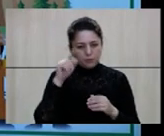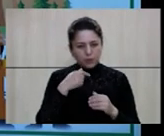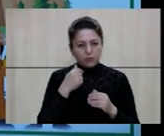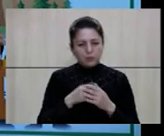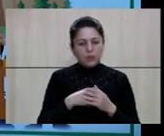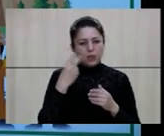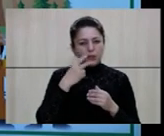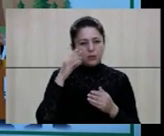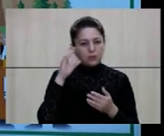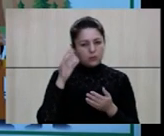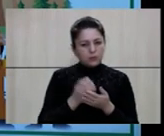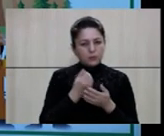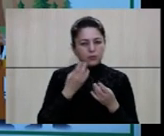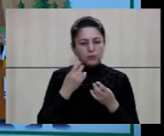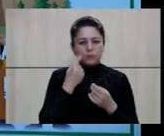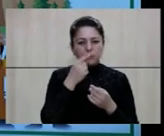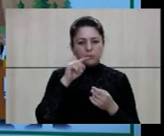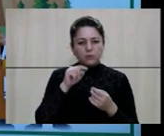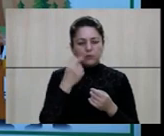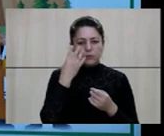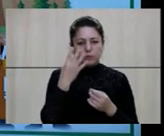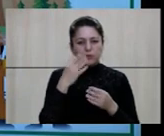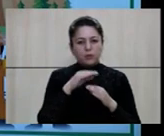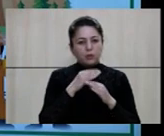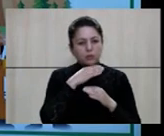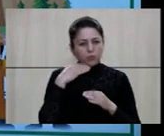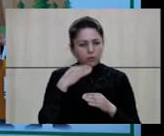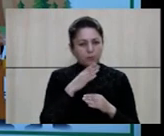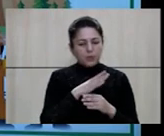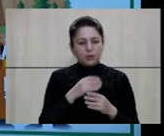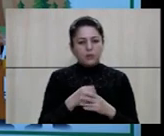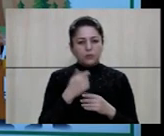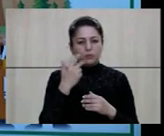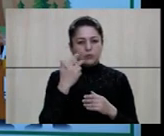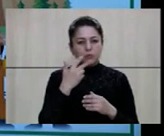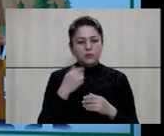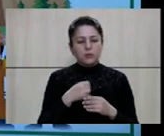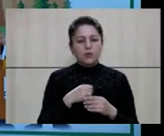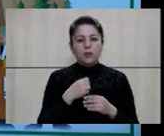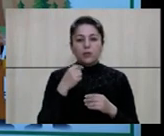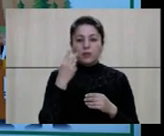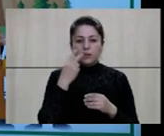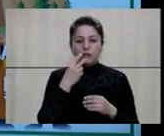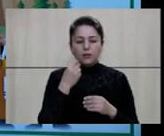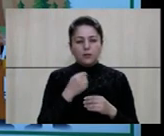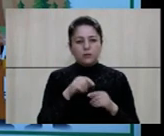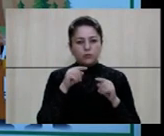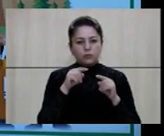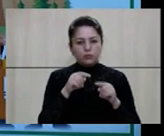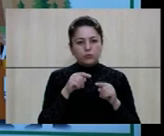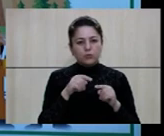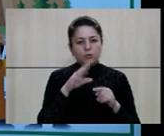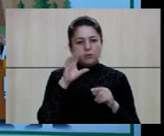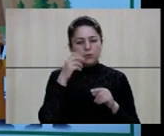2-sini topib olishimiz kerak. U 1 butun 14 marta ko'p ekan. 3-si esa 2-sidan shuncha tonna,